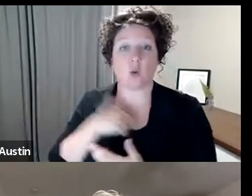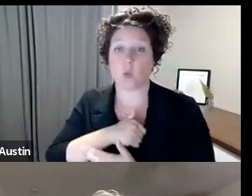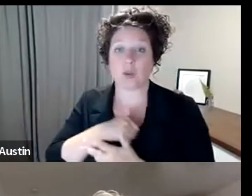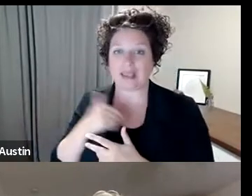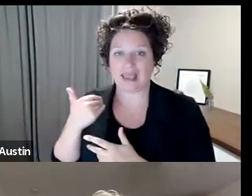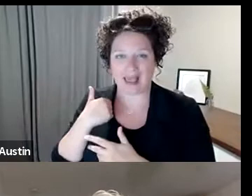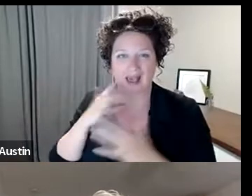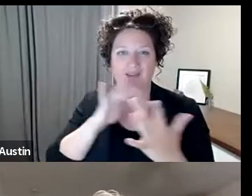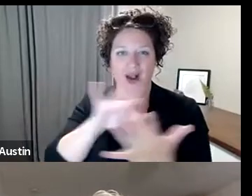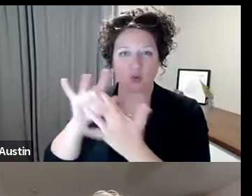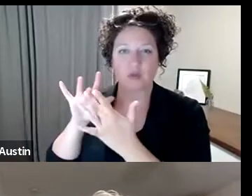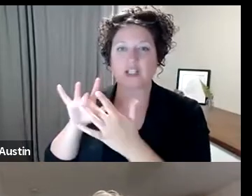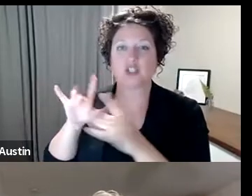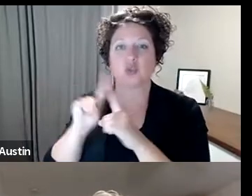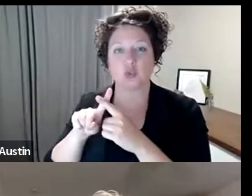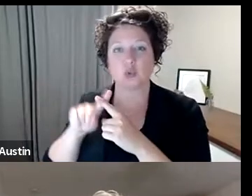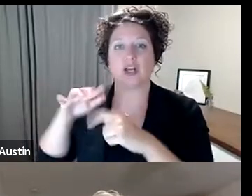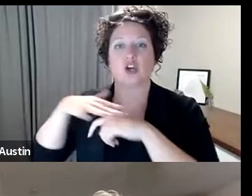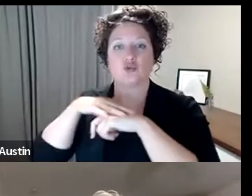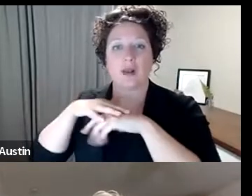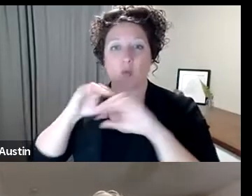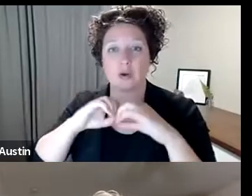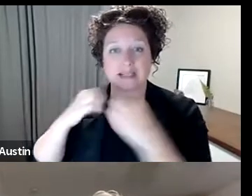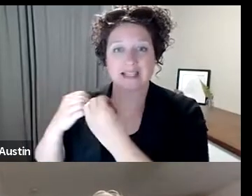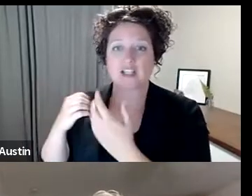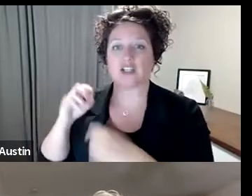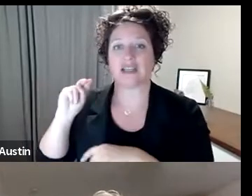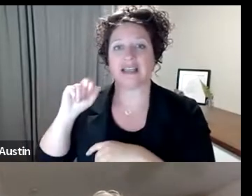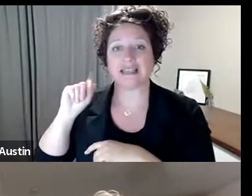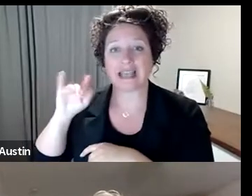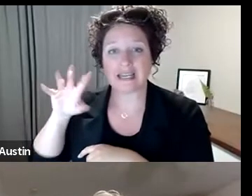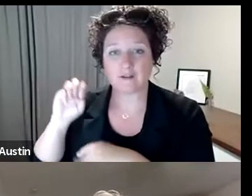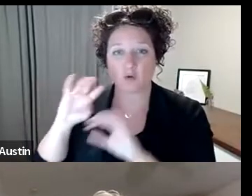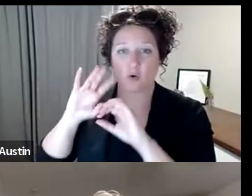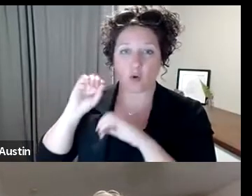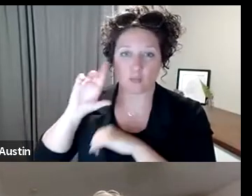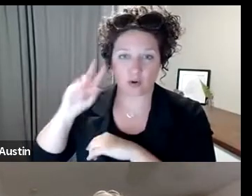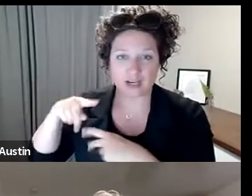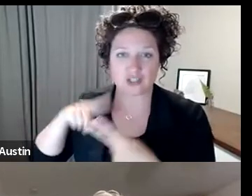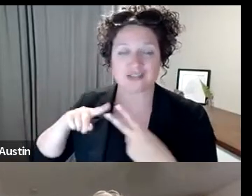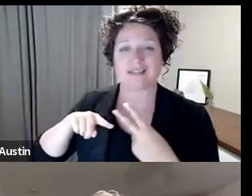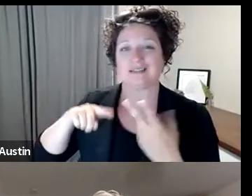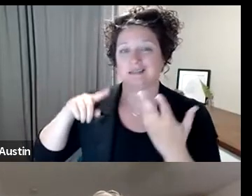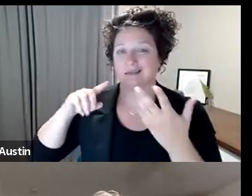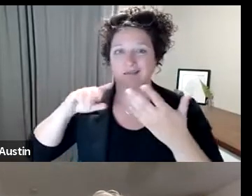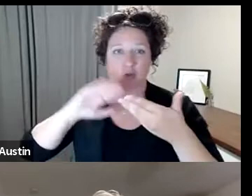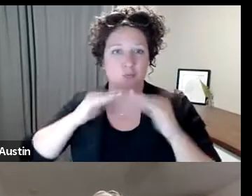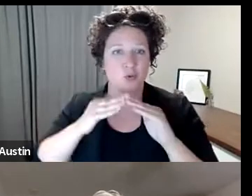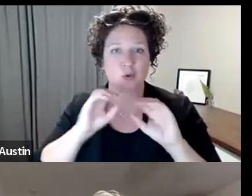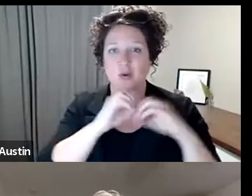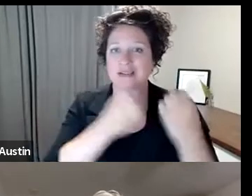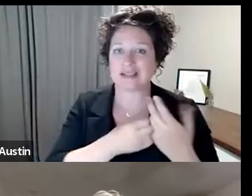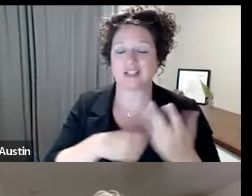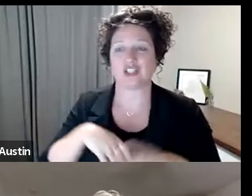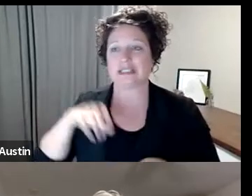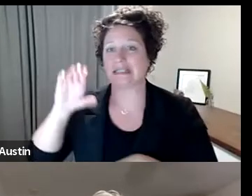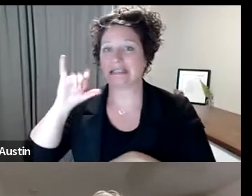to tribal organizations, to native corporations, community organizations, city clerks' offices. You